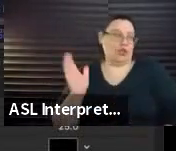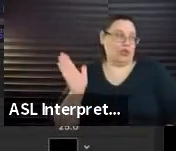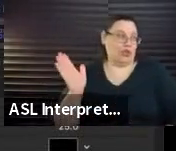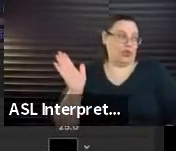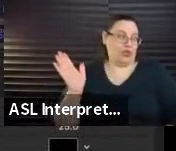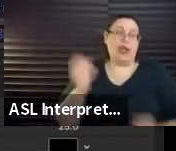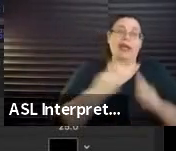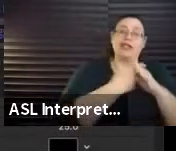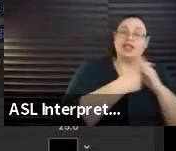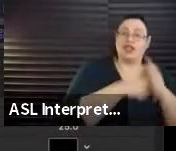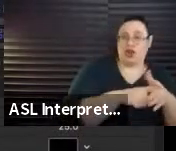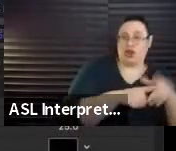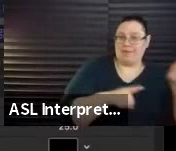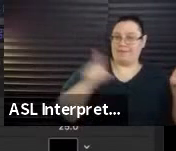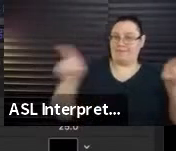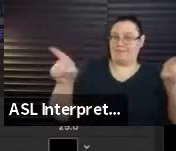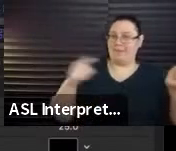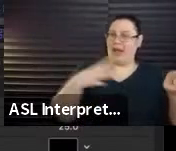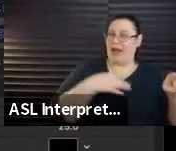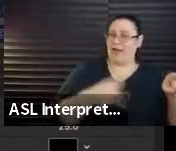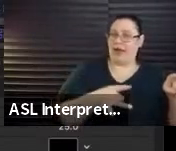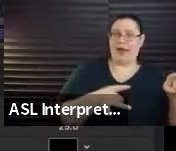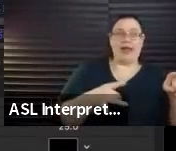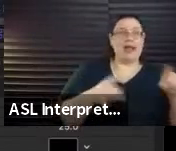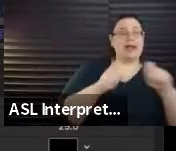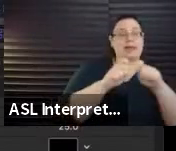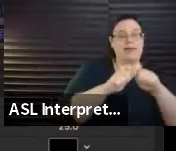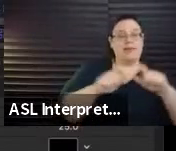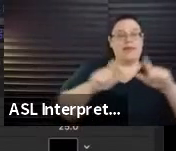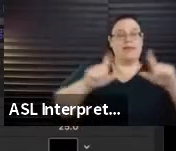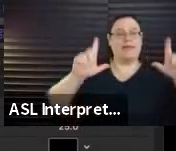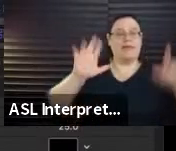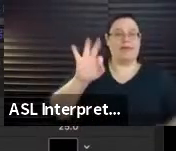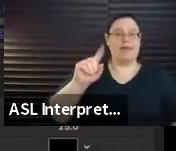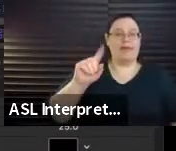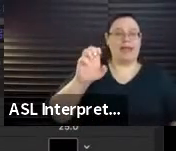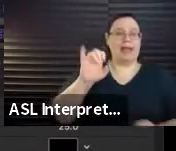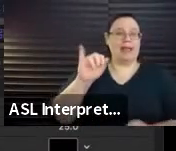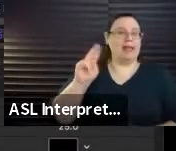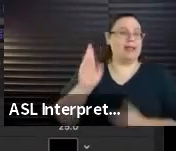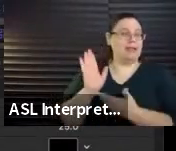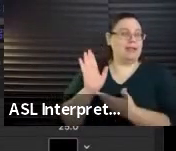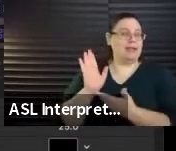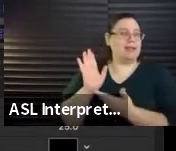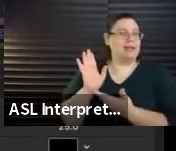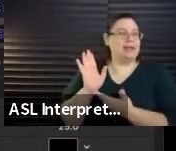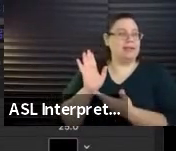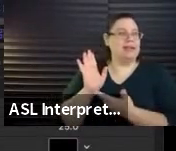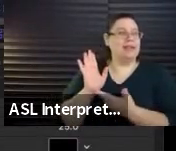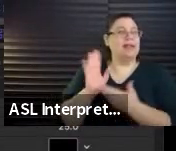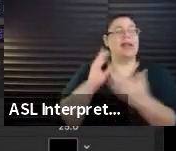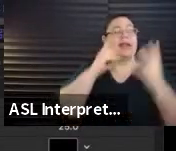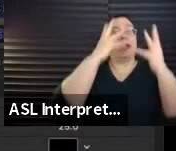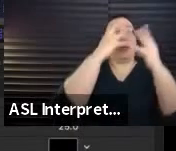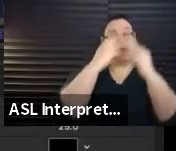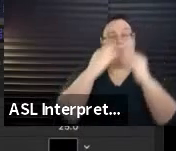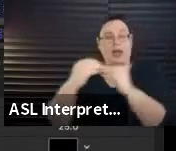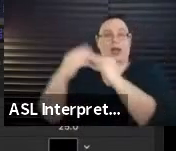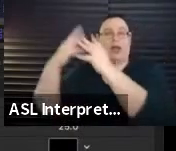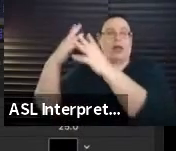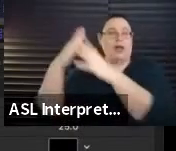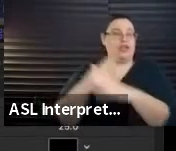as well. So we have a nice fade up at the beginning, a nice little dip to black in between the